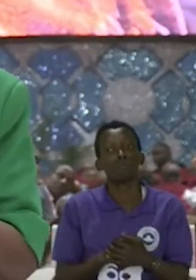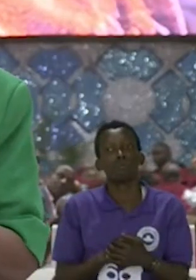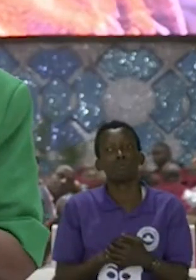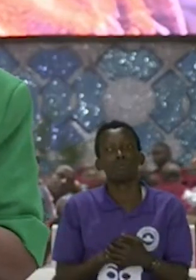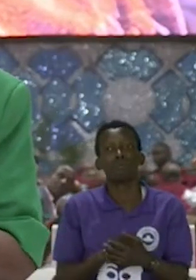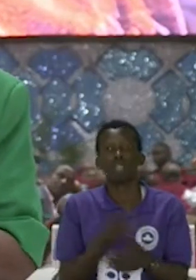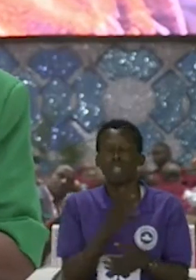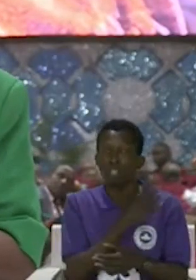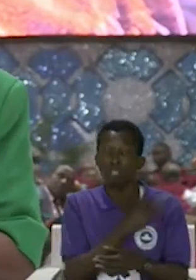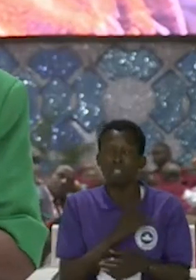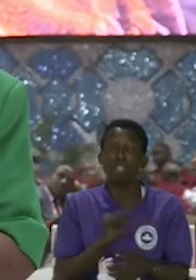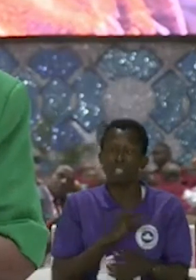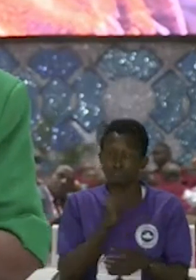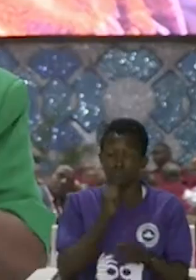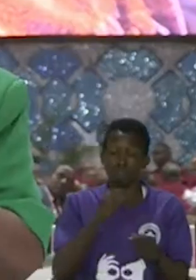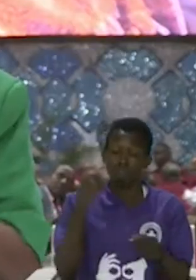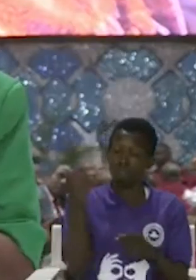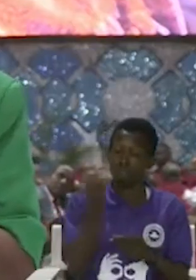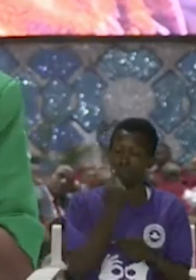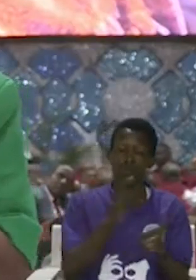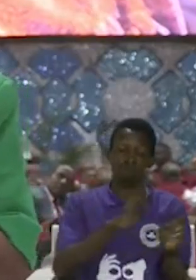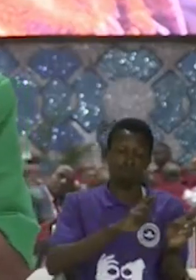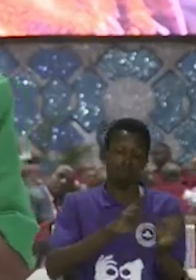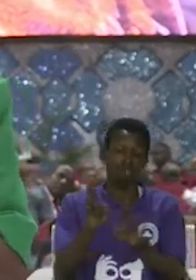And I'm always ready to learn.